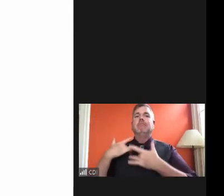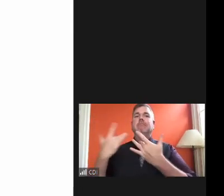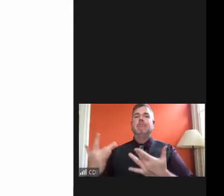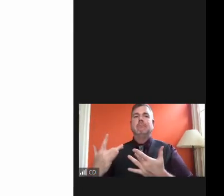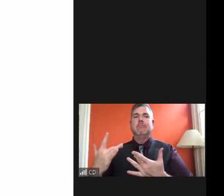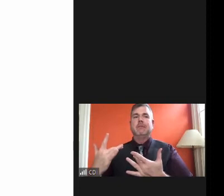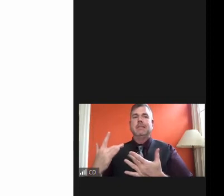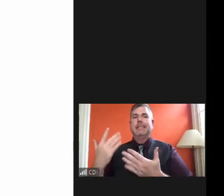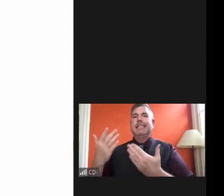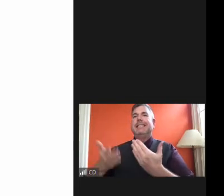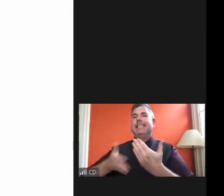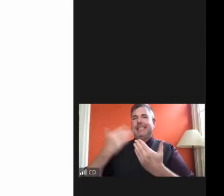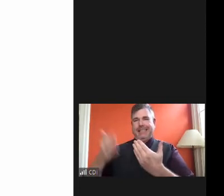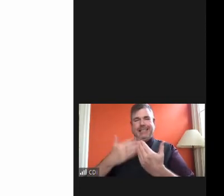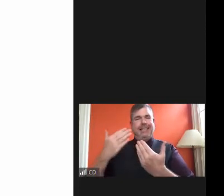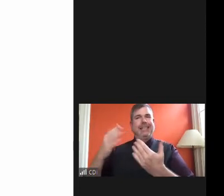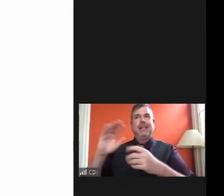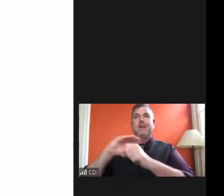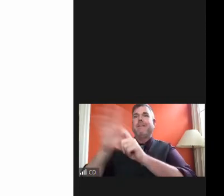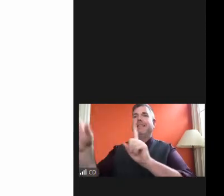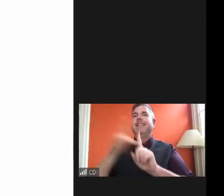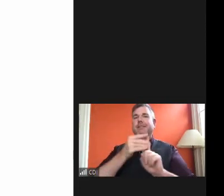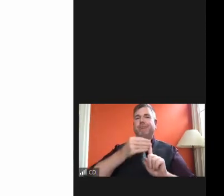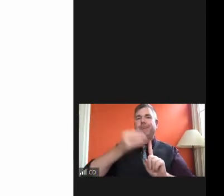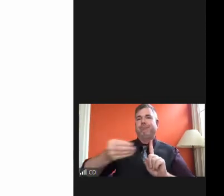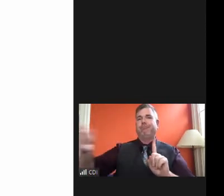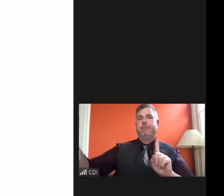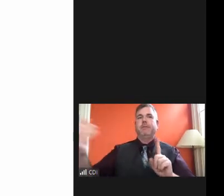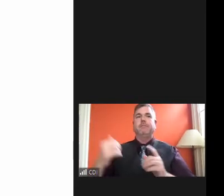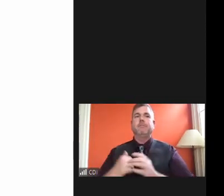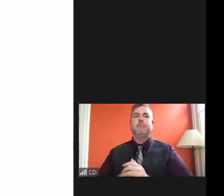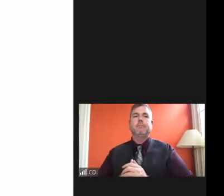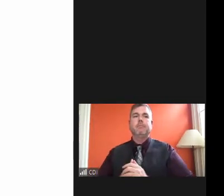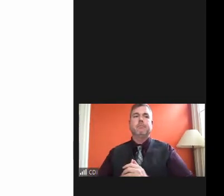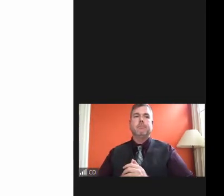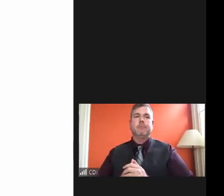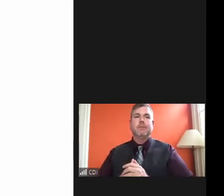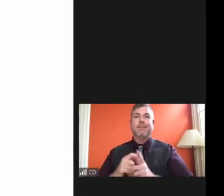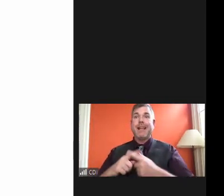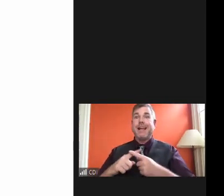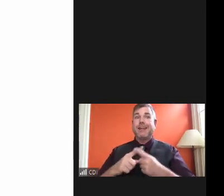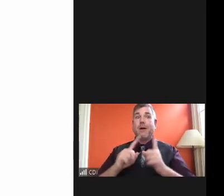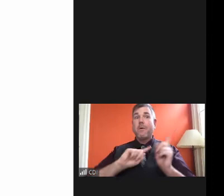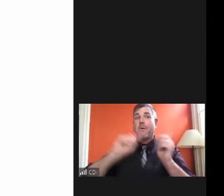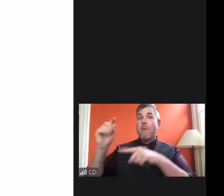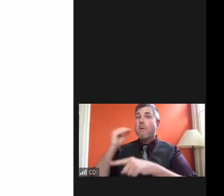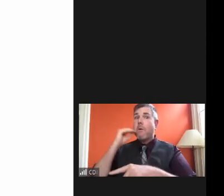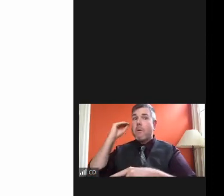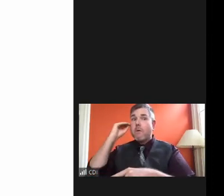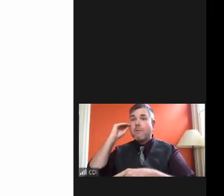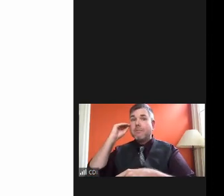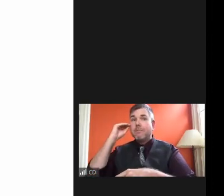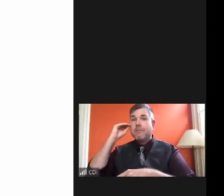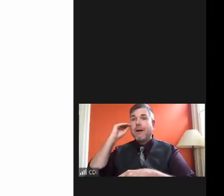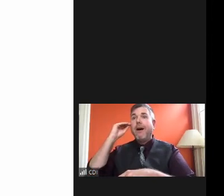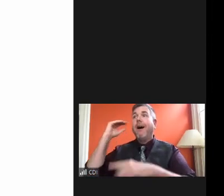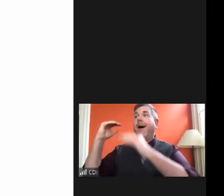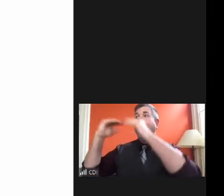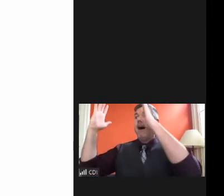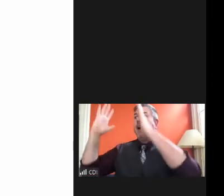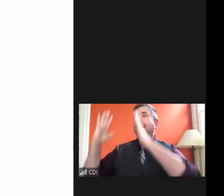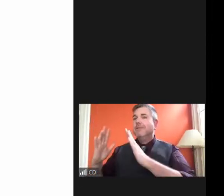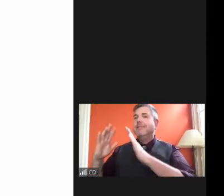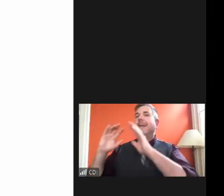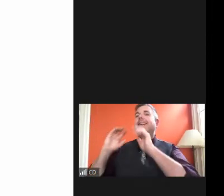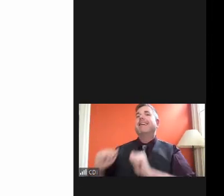where there's transmission within that household, where one case might easily lead to 5 or 6 cases, depending on how that apartment